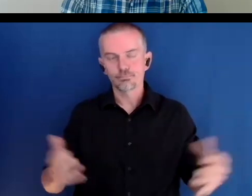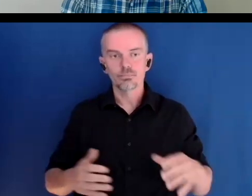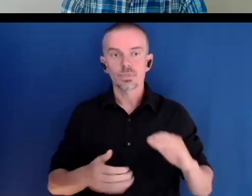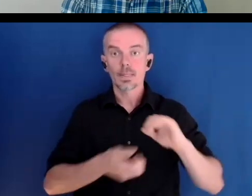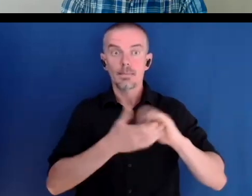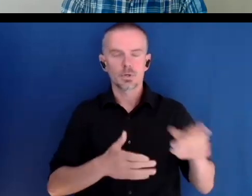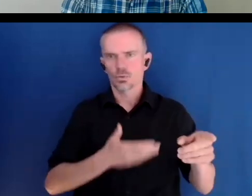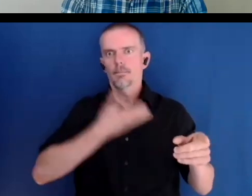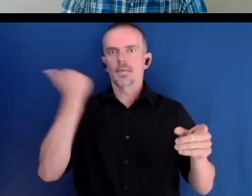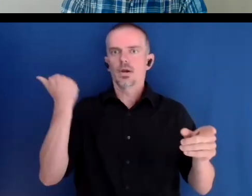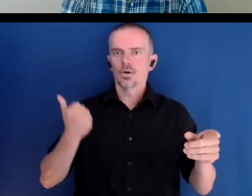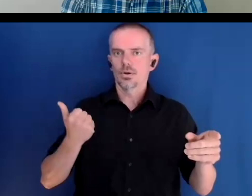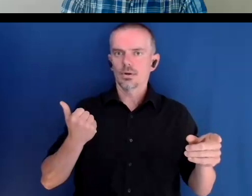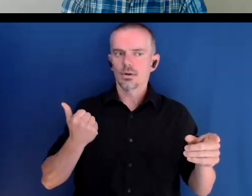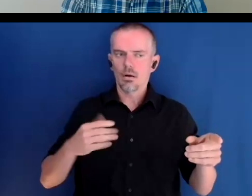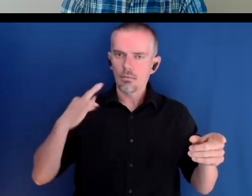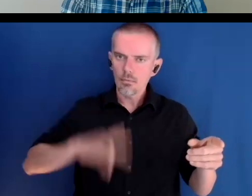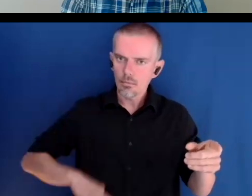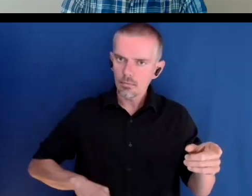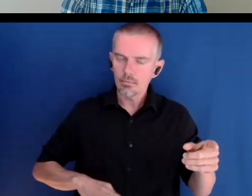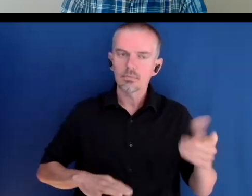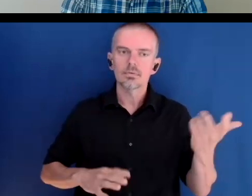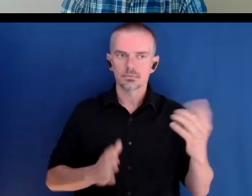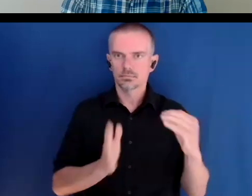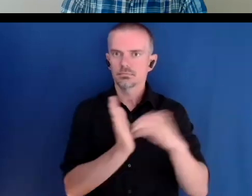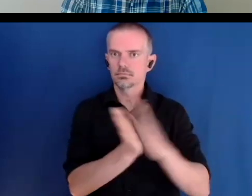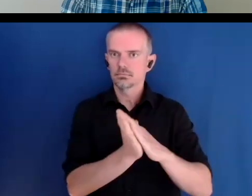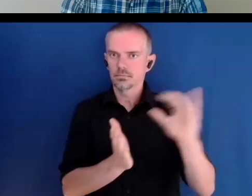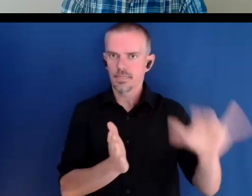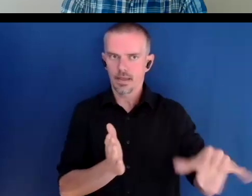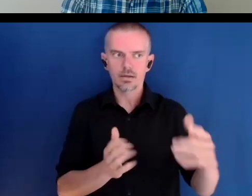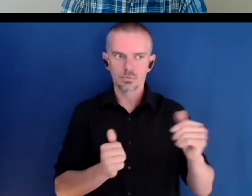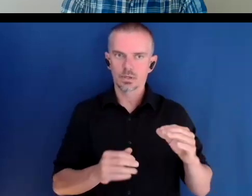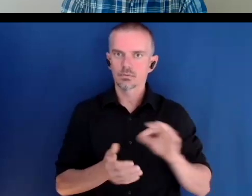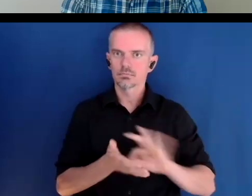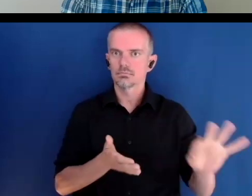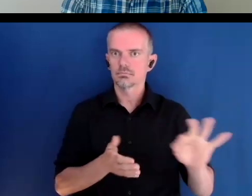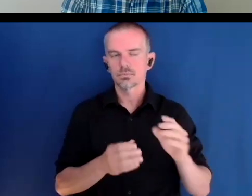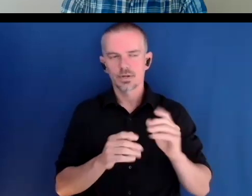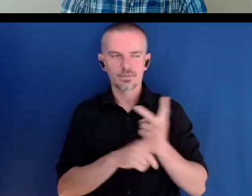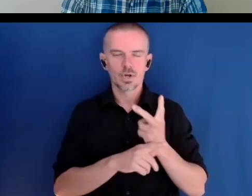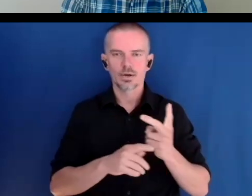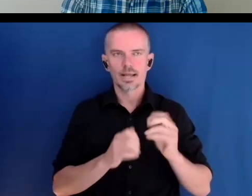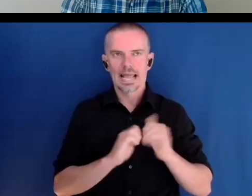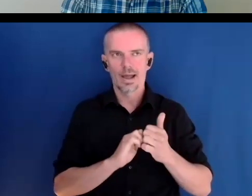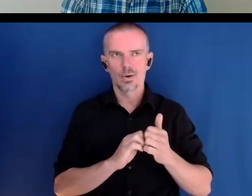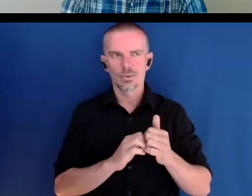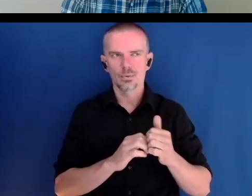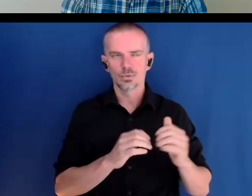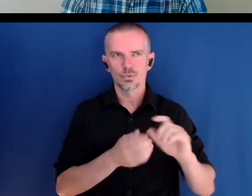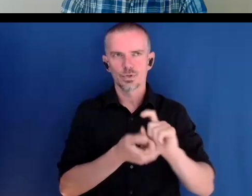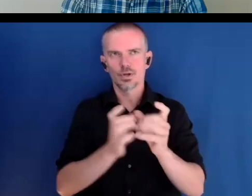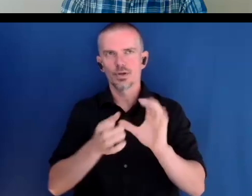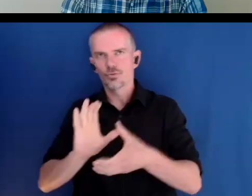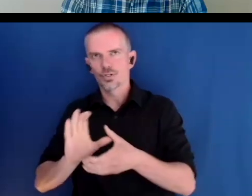do a much better job. So, you know, there's value to those things. Quantifying those is not straightforward, but